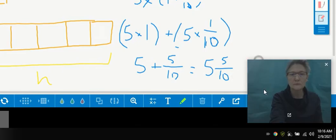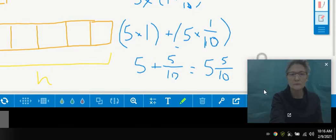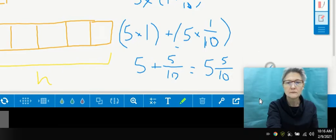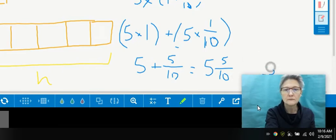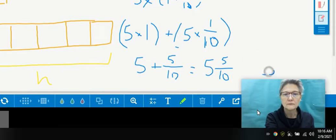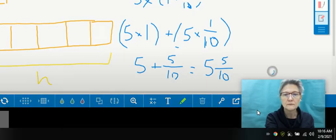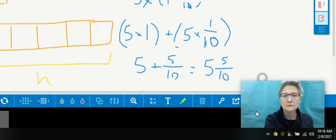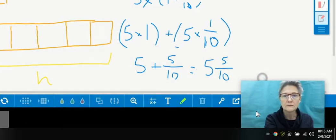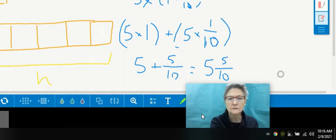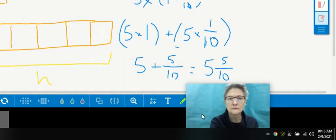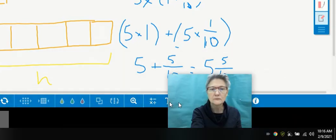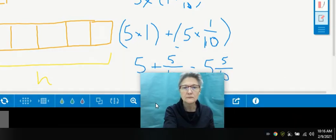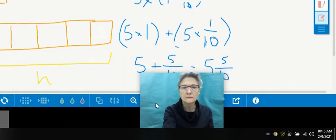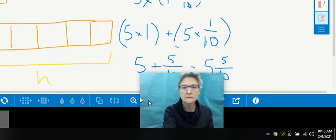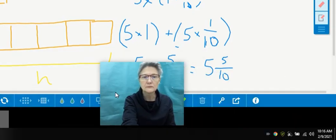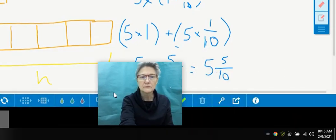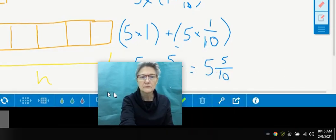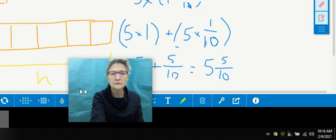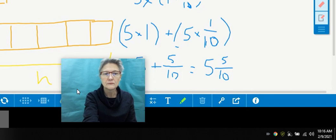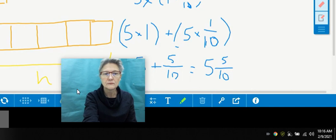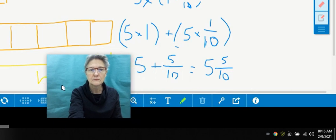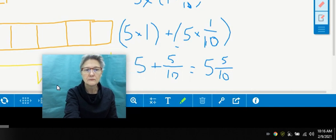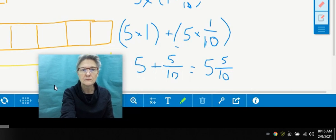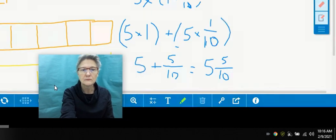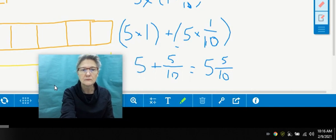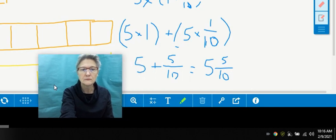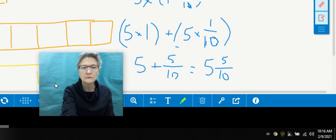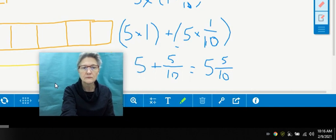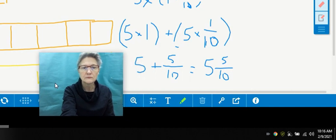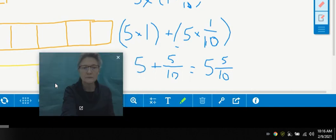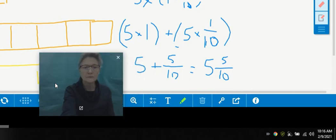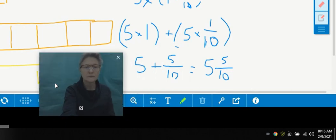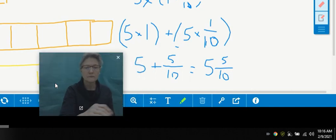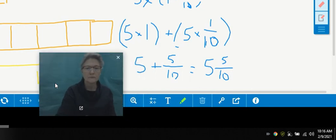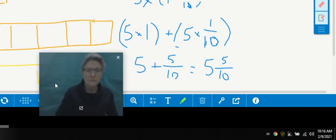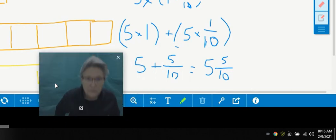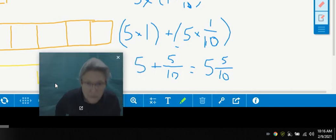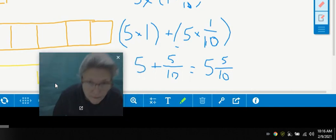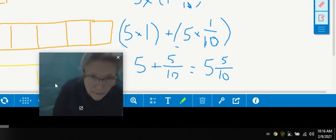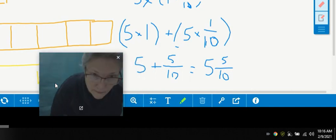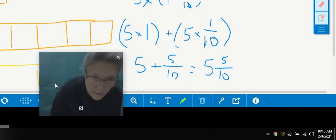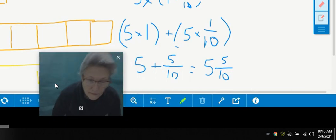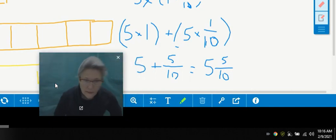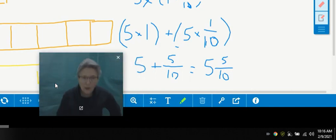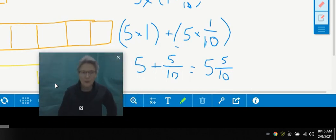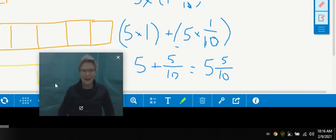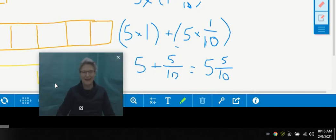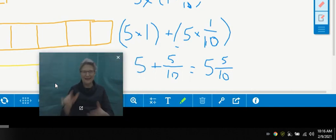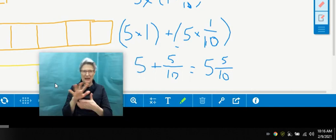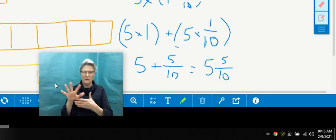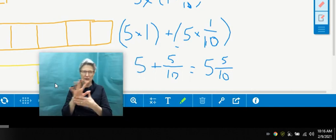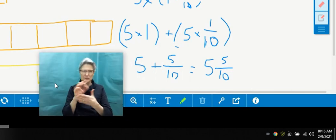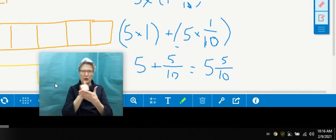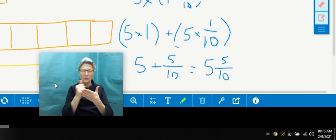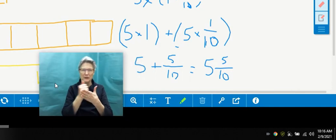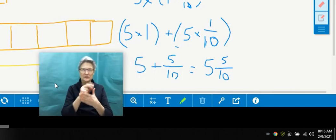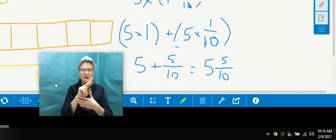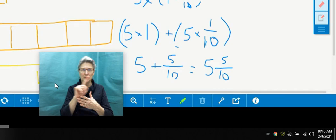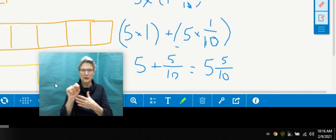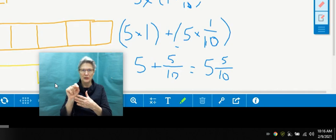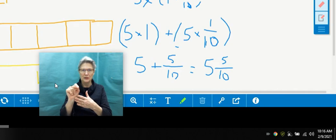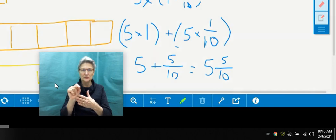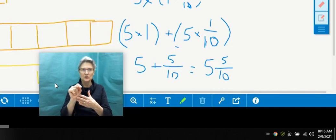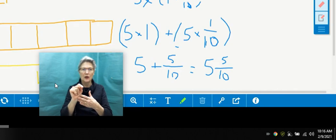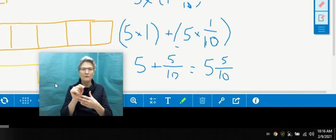You shouldn't do that, but I need the space. So we'll write it back when we solve it with this strategy. Rename as a fraction. So I have my equation